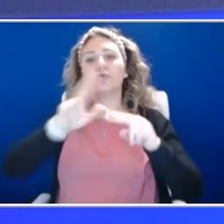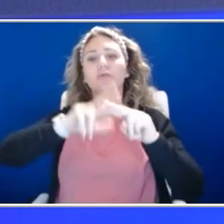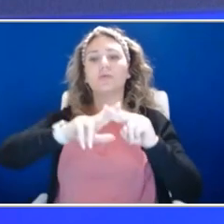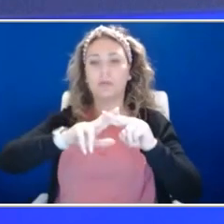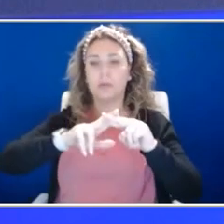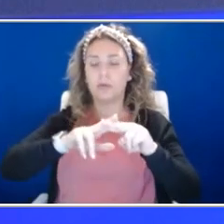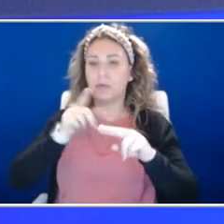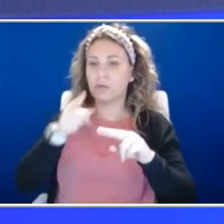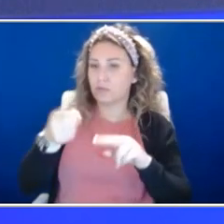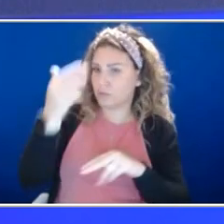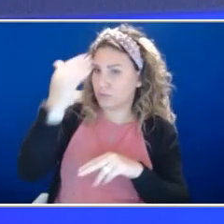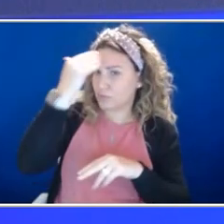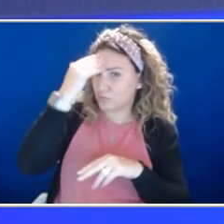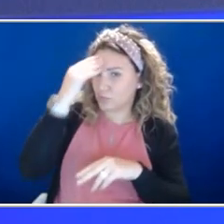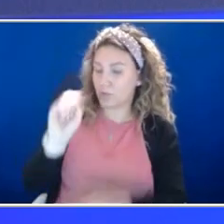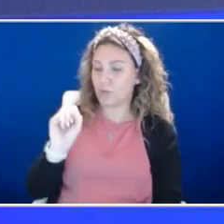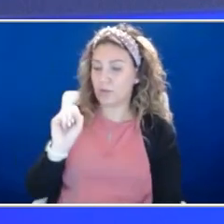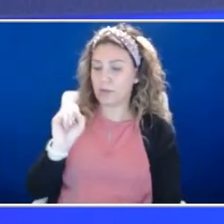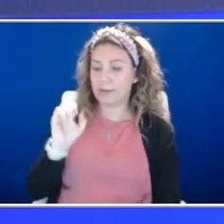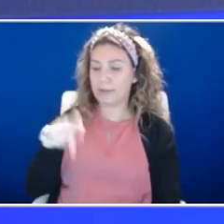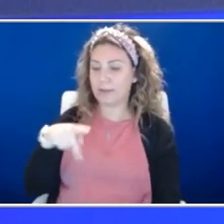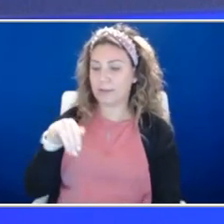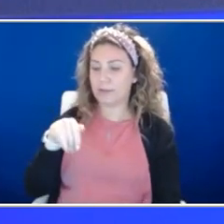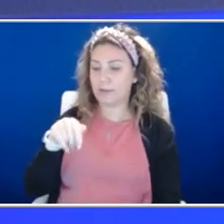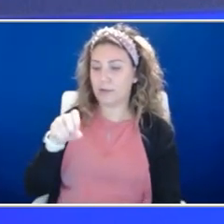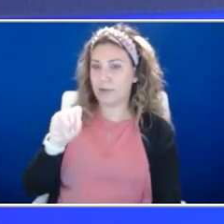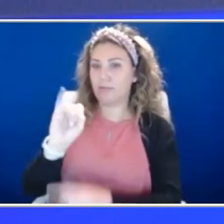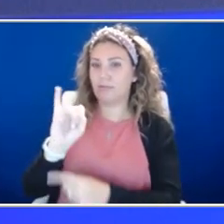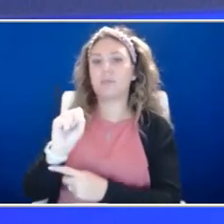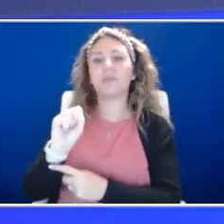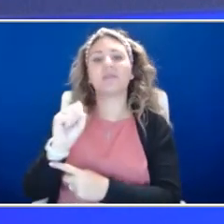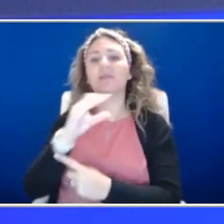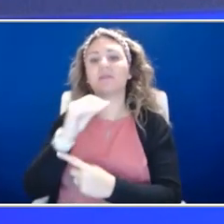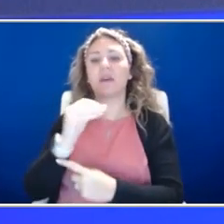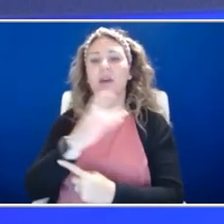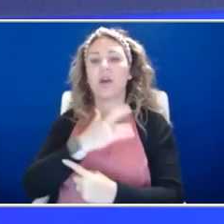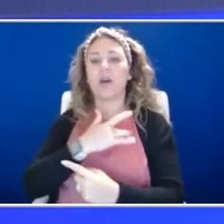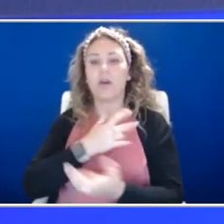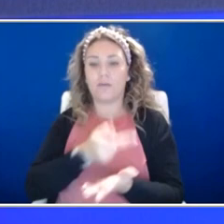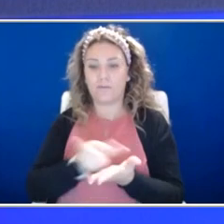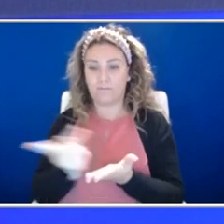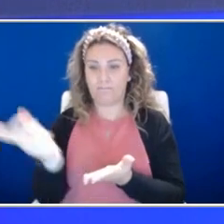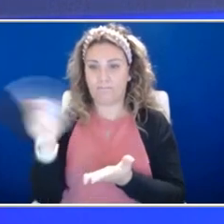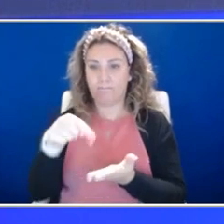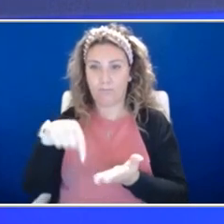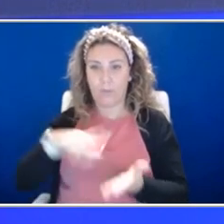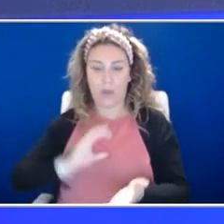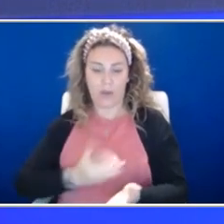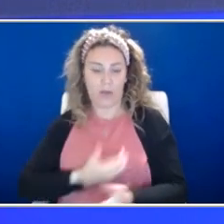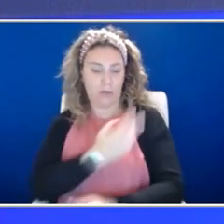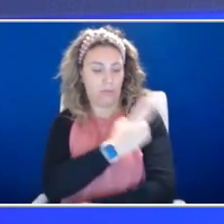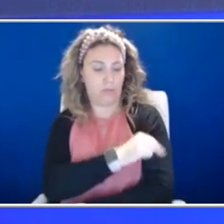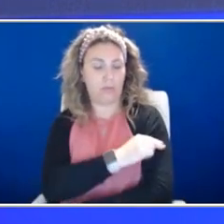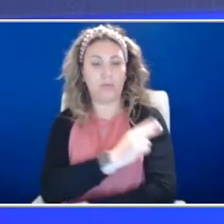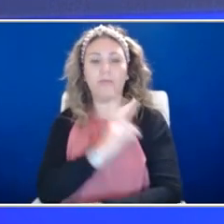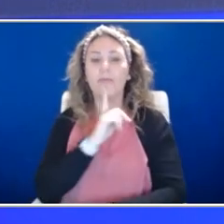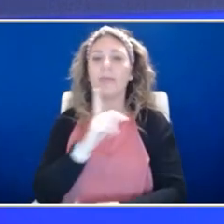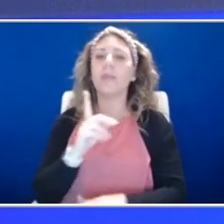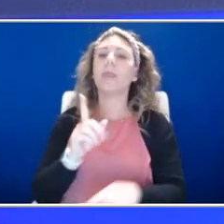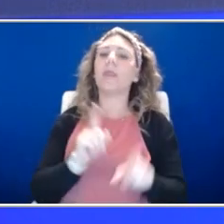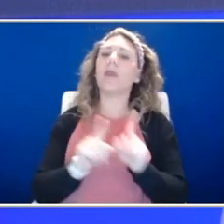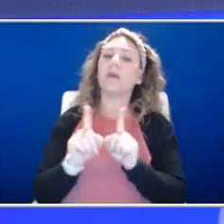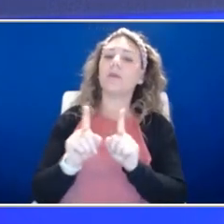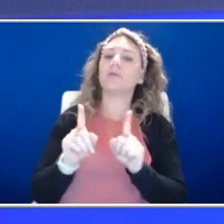of sepsis and decompensated heart failure that's coming into this hospital. And we are having